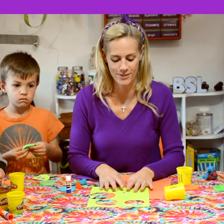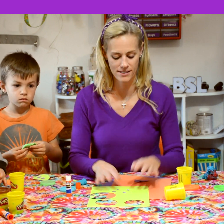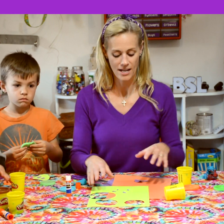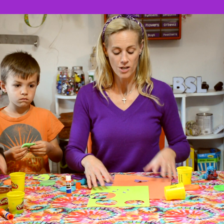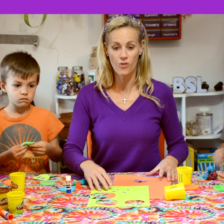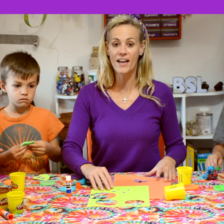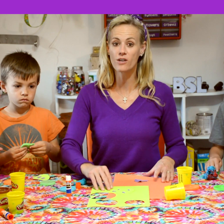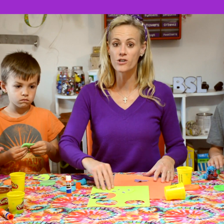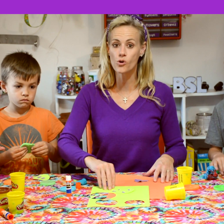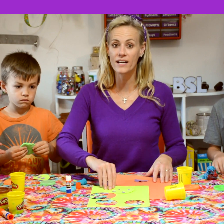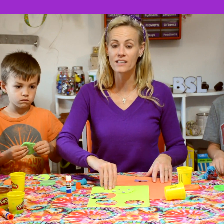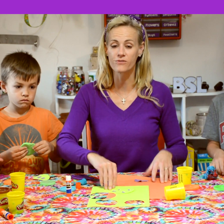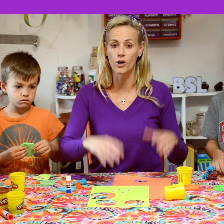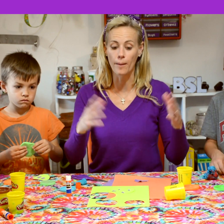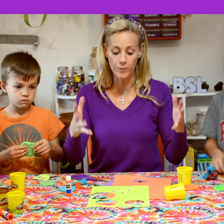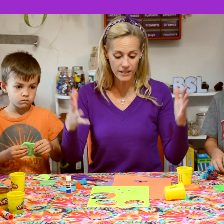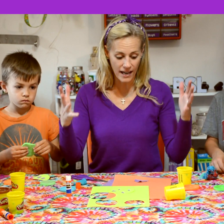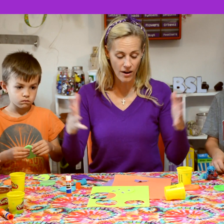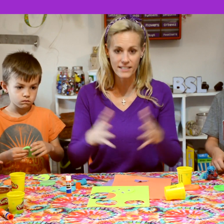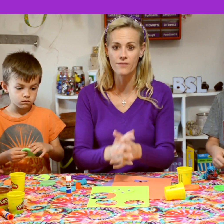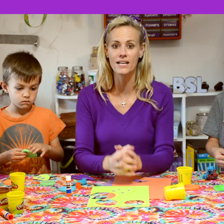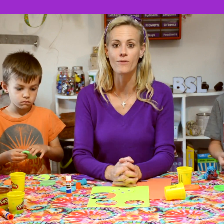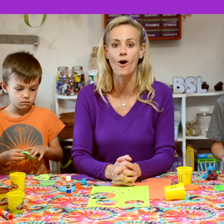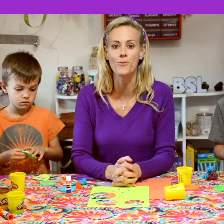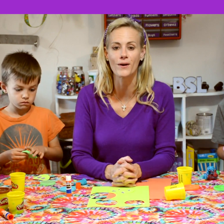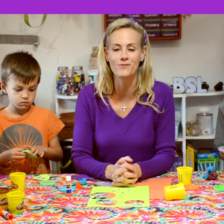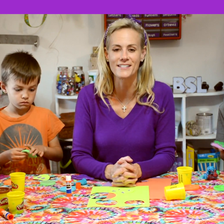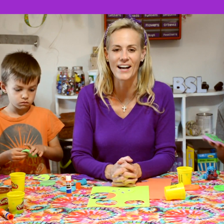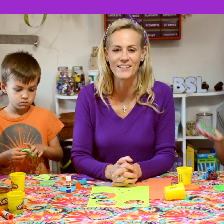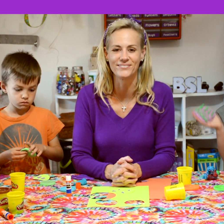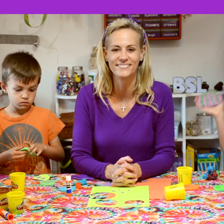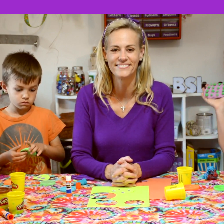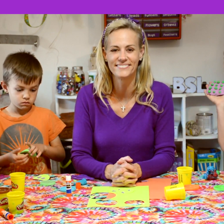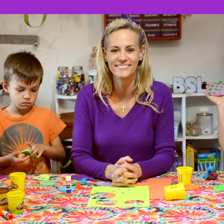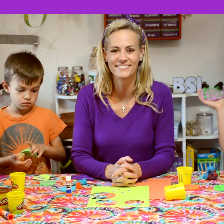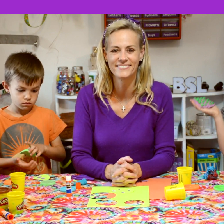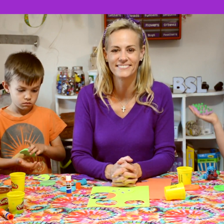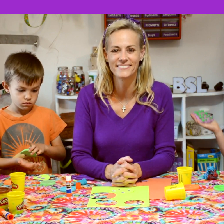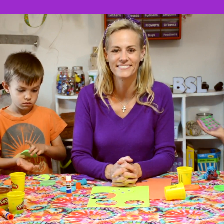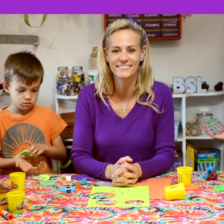your manners. So thank you for joining us for our book and our activity. We hope you had a fun time.